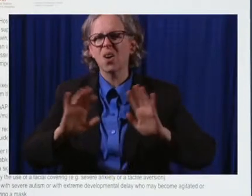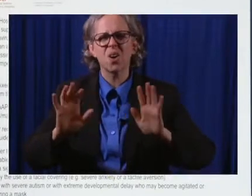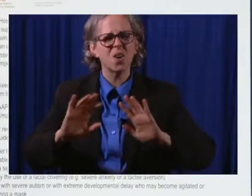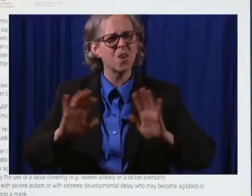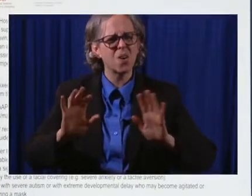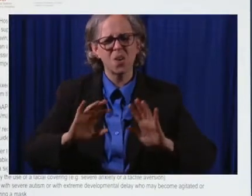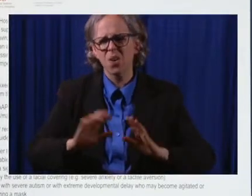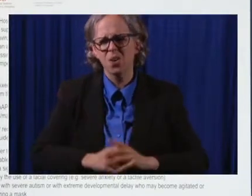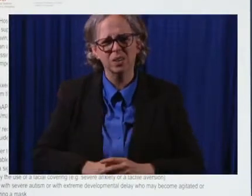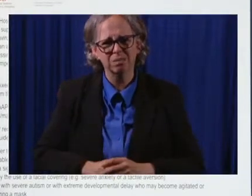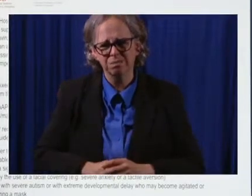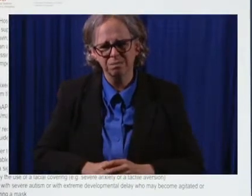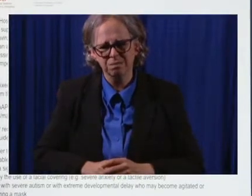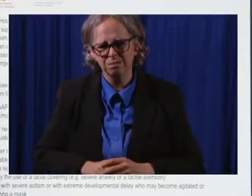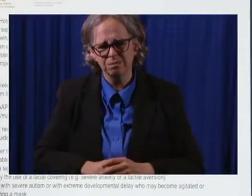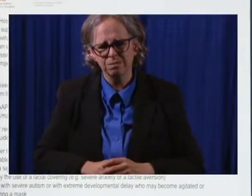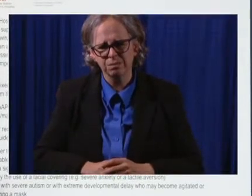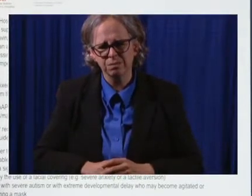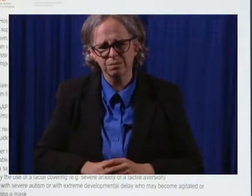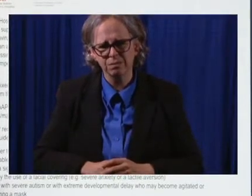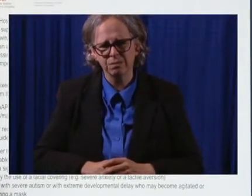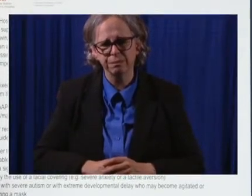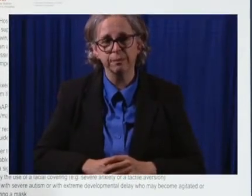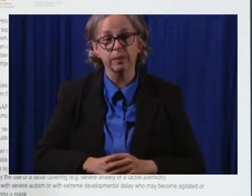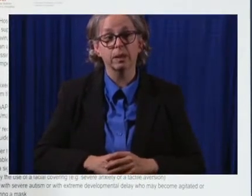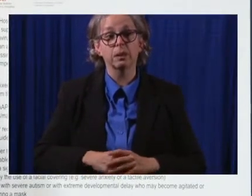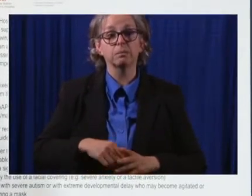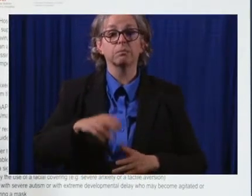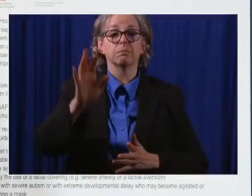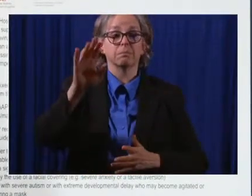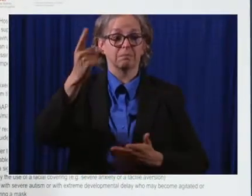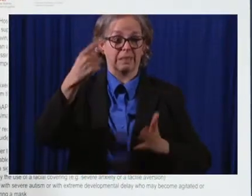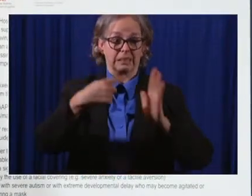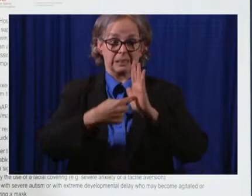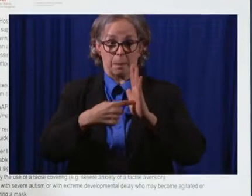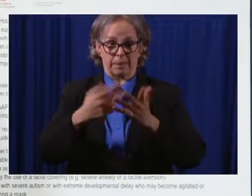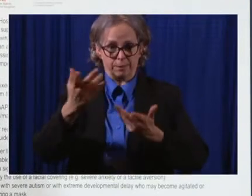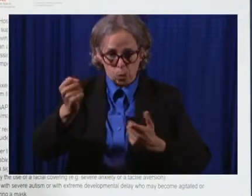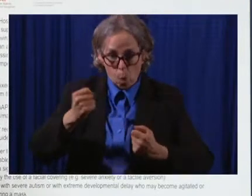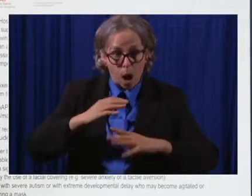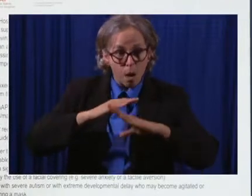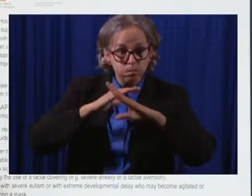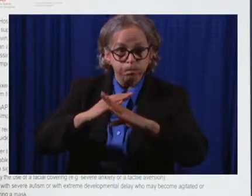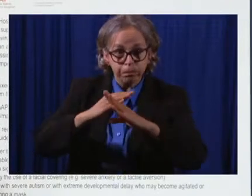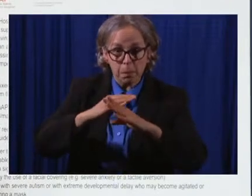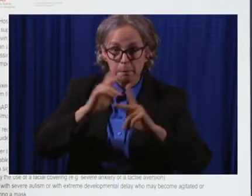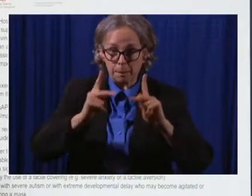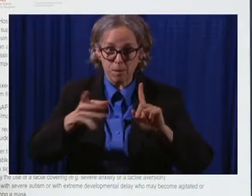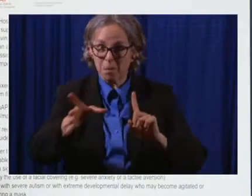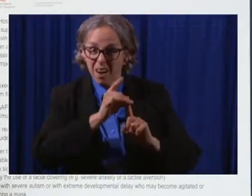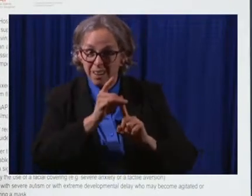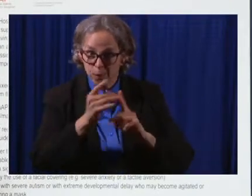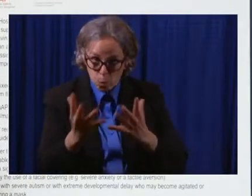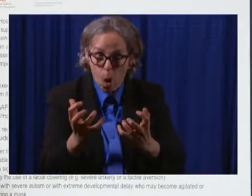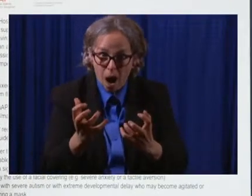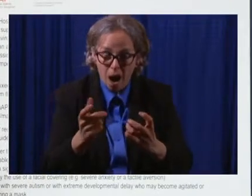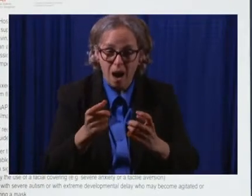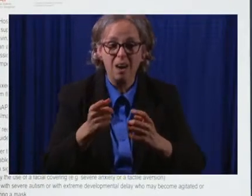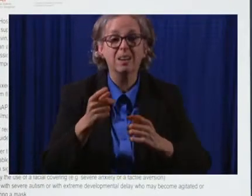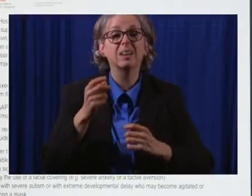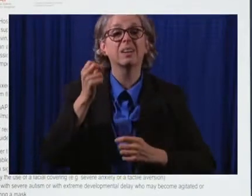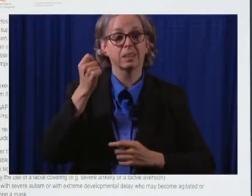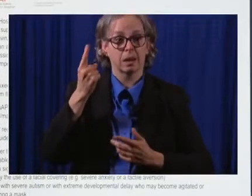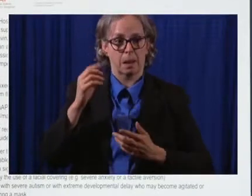testing, if you're trying to keep COVID out of some place or outside a particular group, the more testing